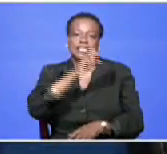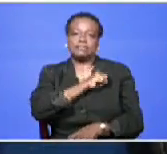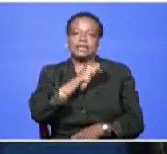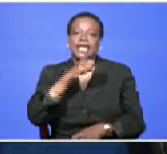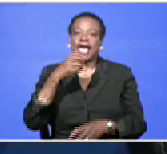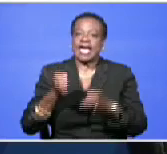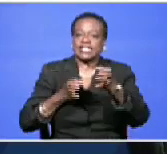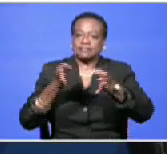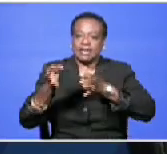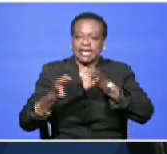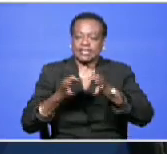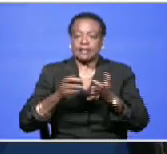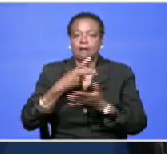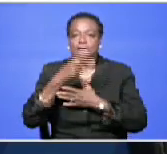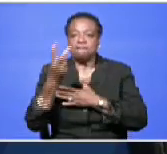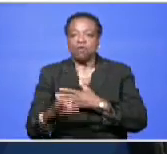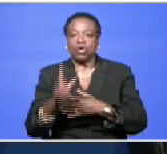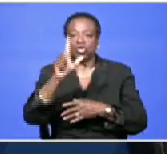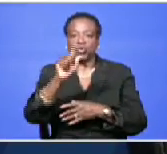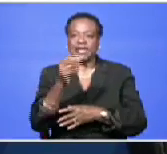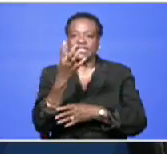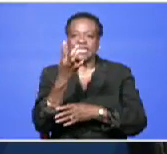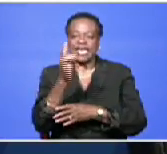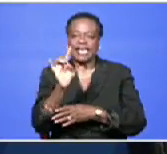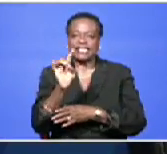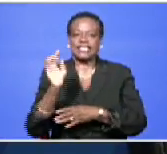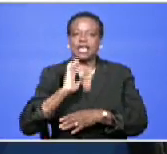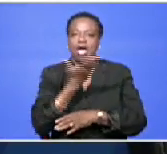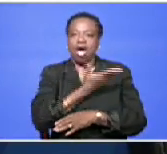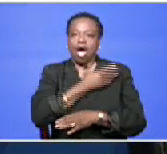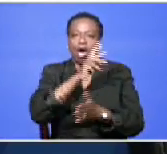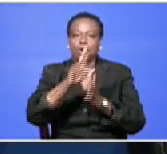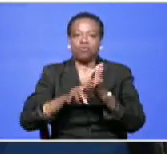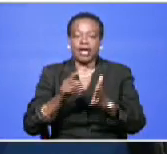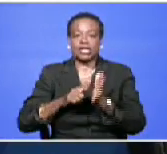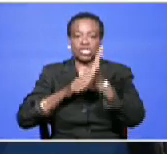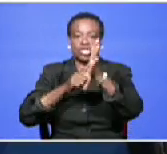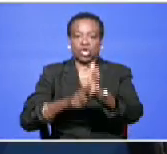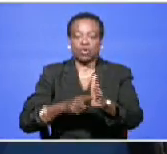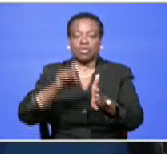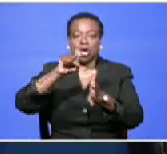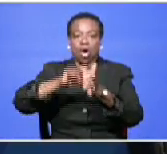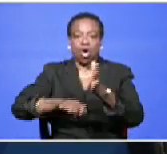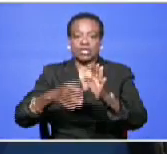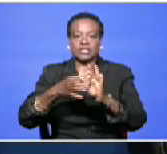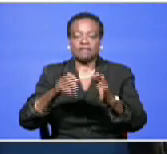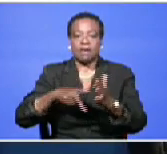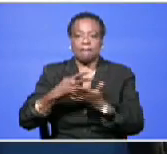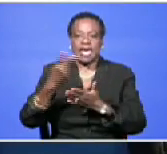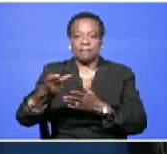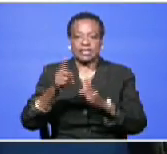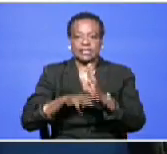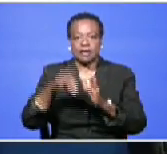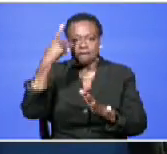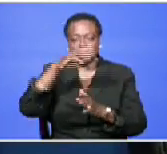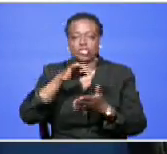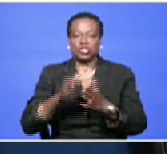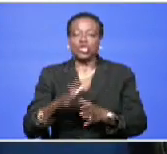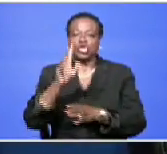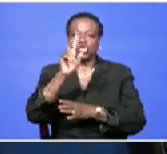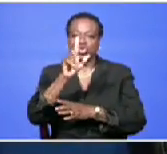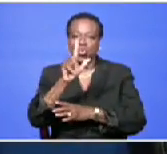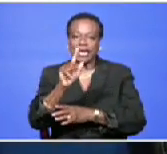fall 2018, our records show that the cost of attendance per student was between